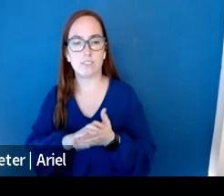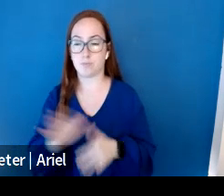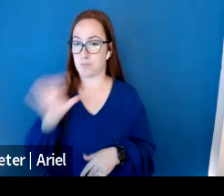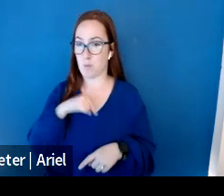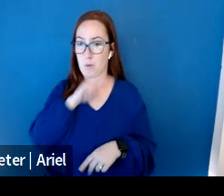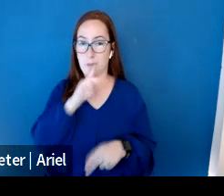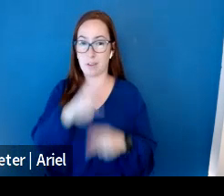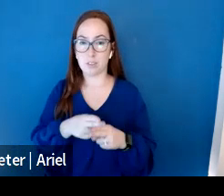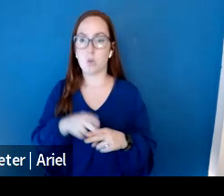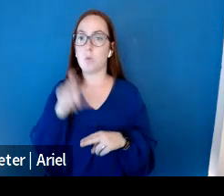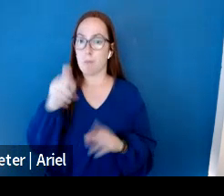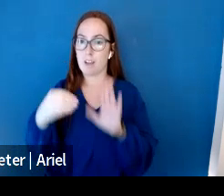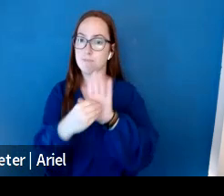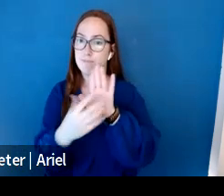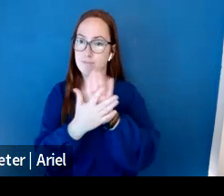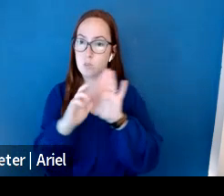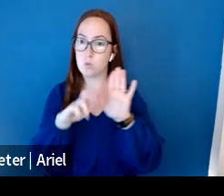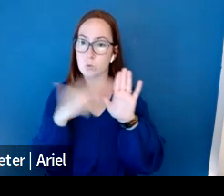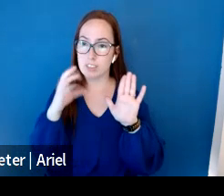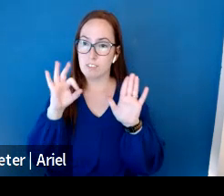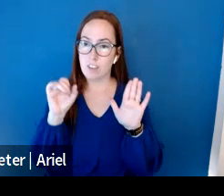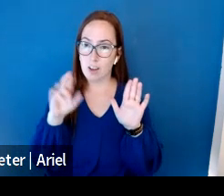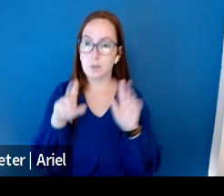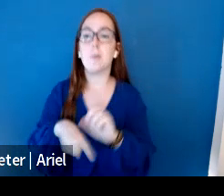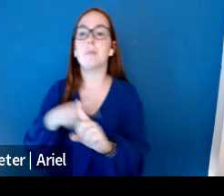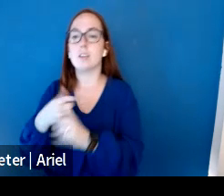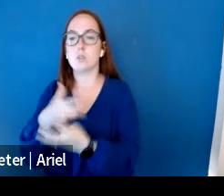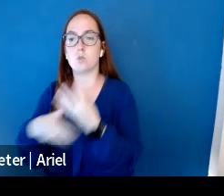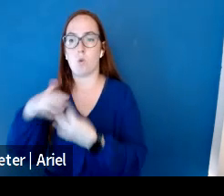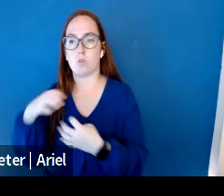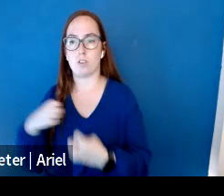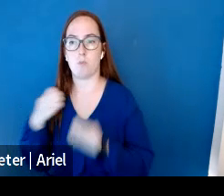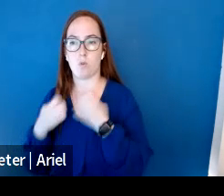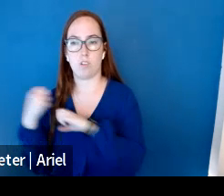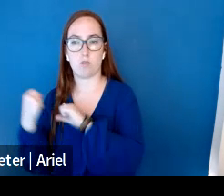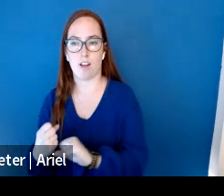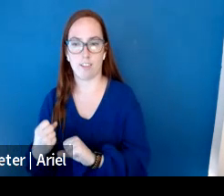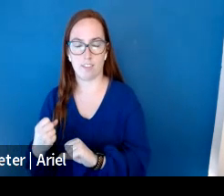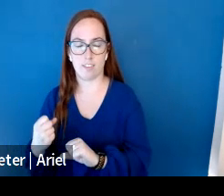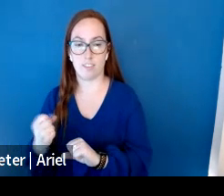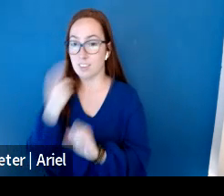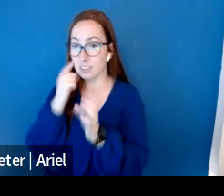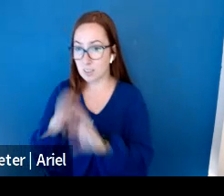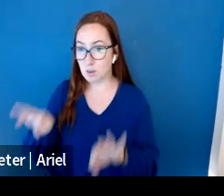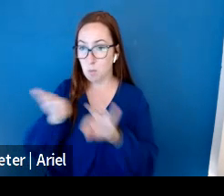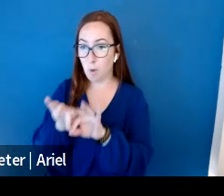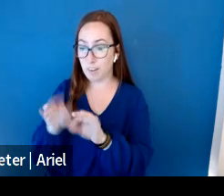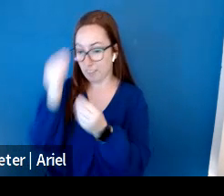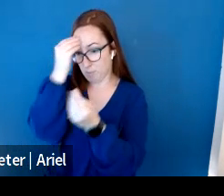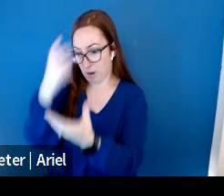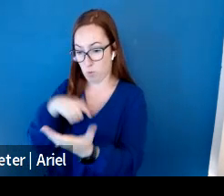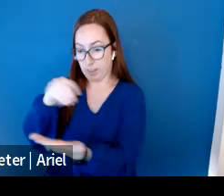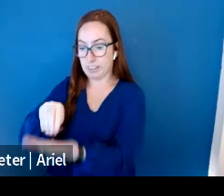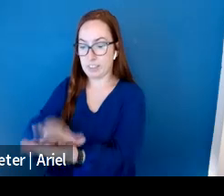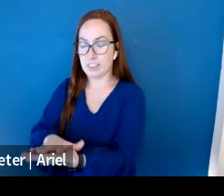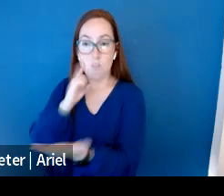risk factors as well as social emotional strengths. It is important that the information that is obtained not be used for